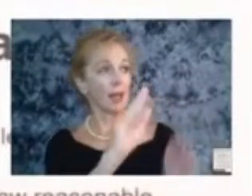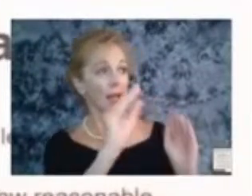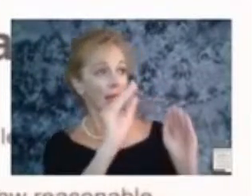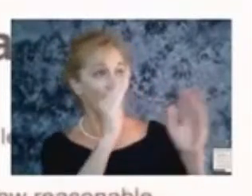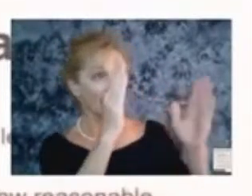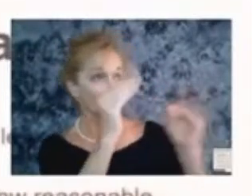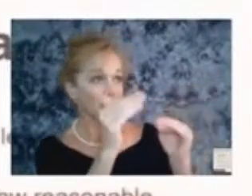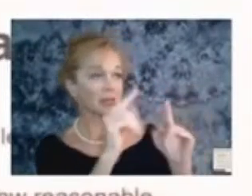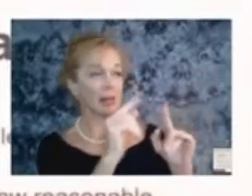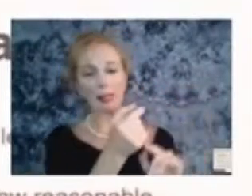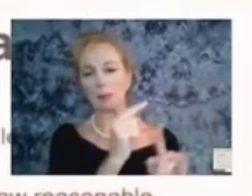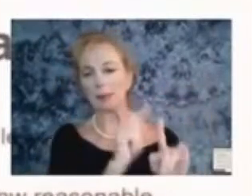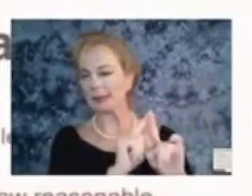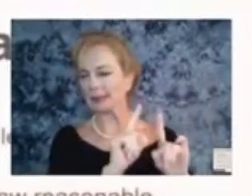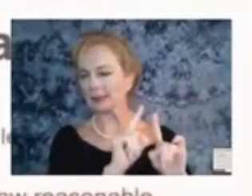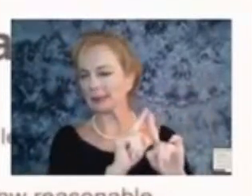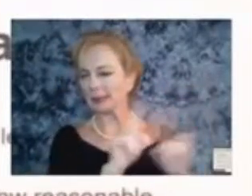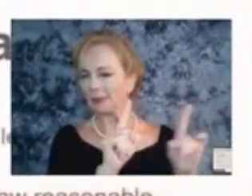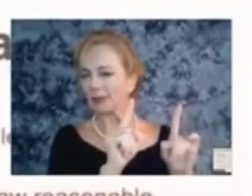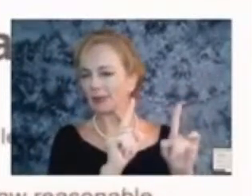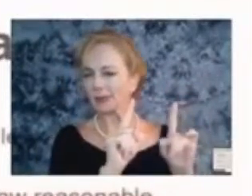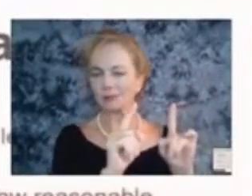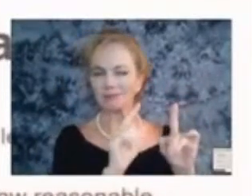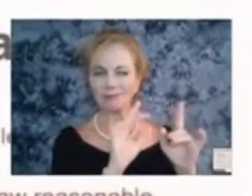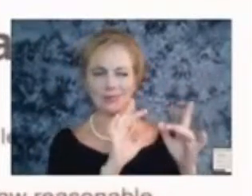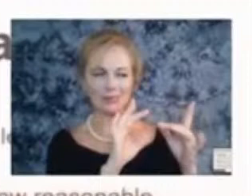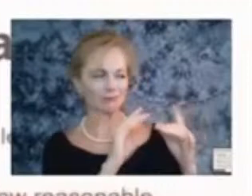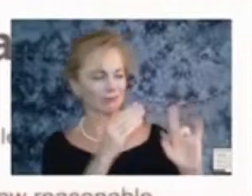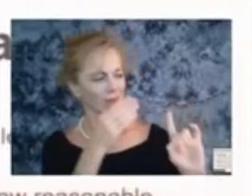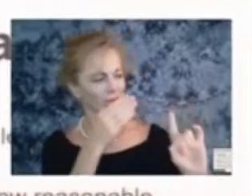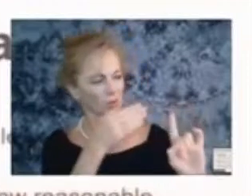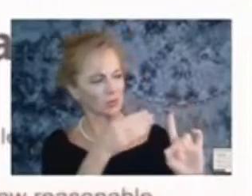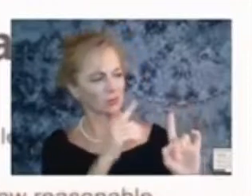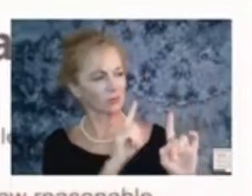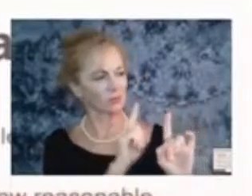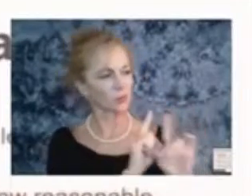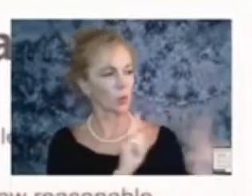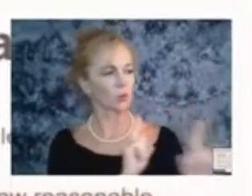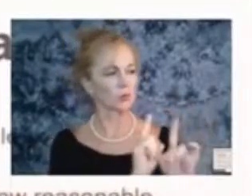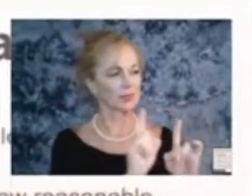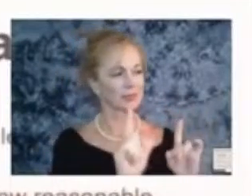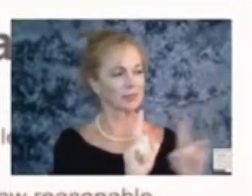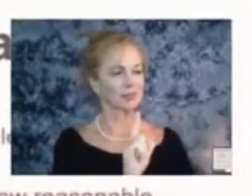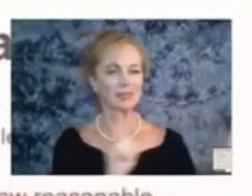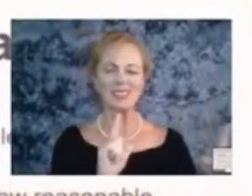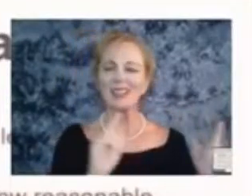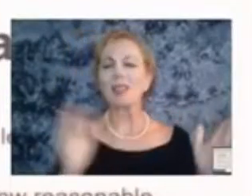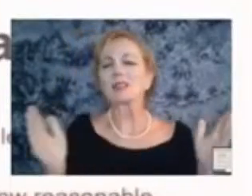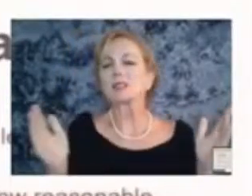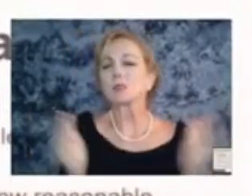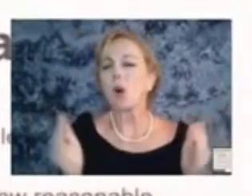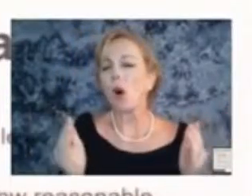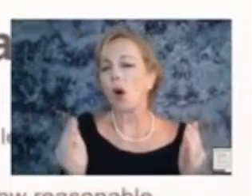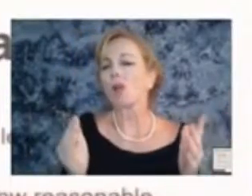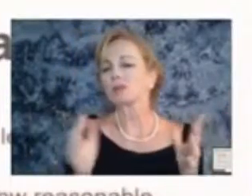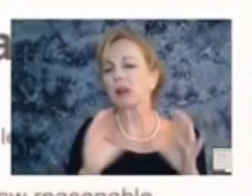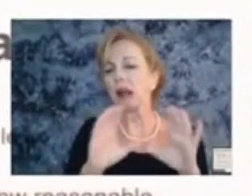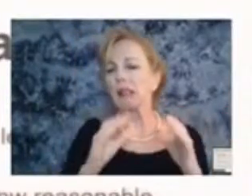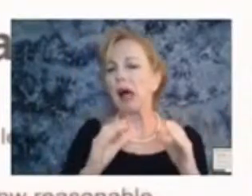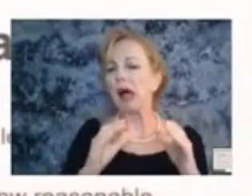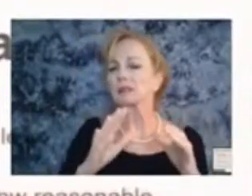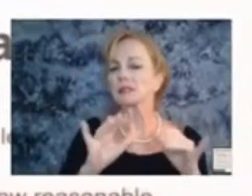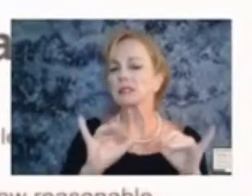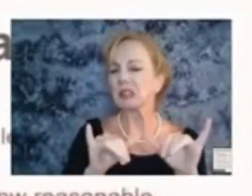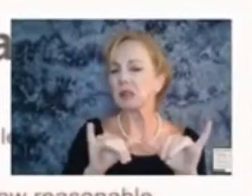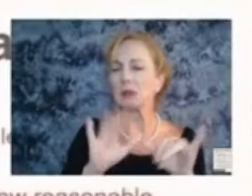social distancing requirements, but we feel confident that we can meet that as our class sizes in pre-K are around 18 students per class. And we